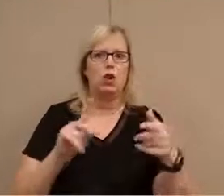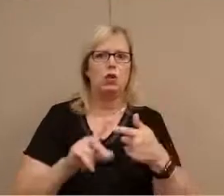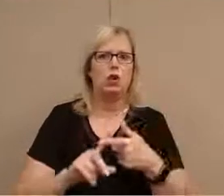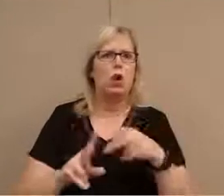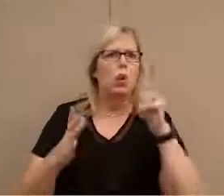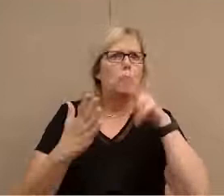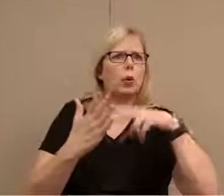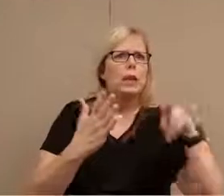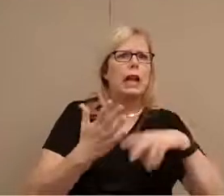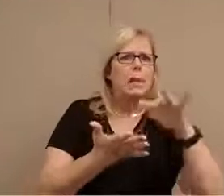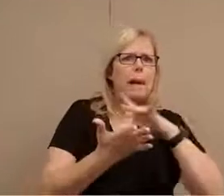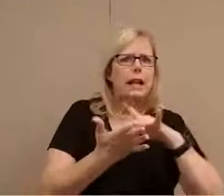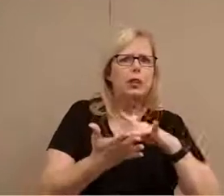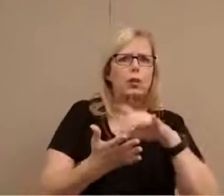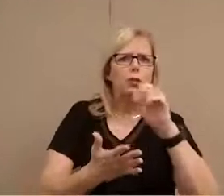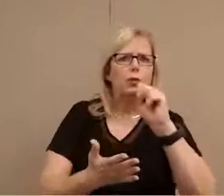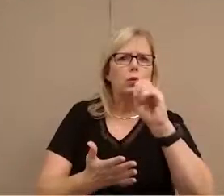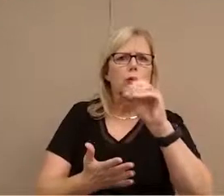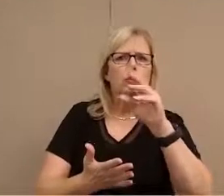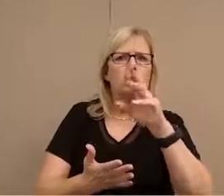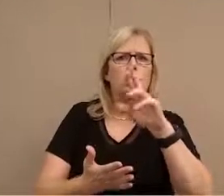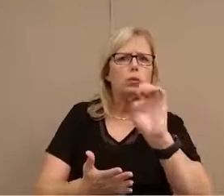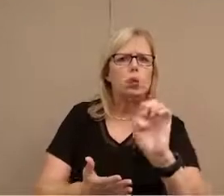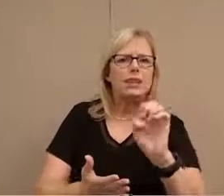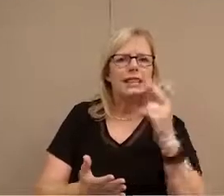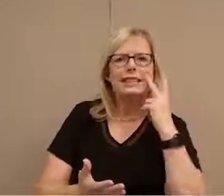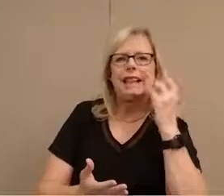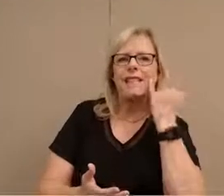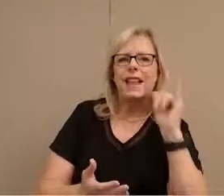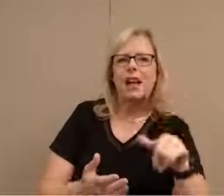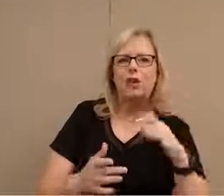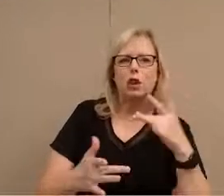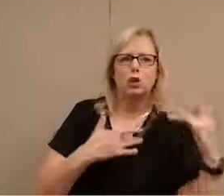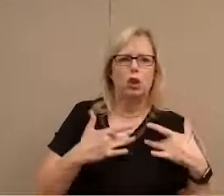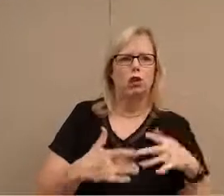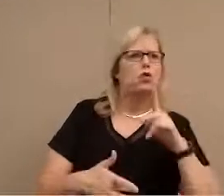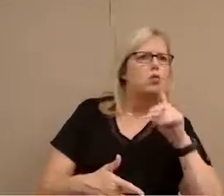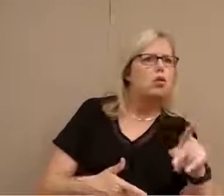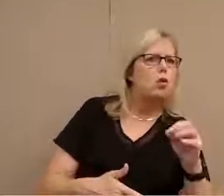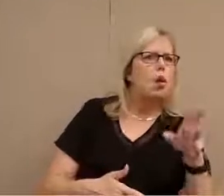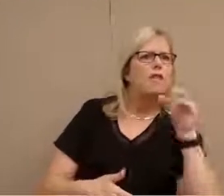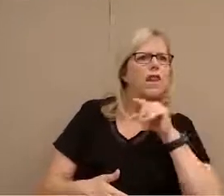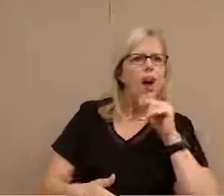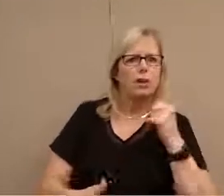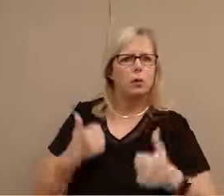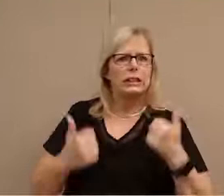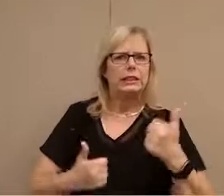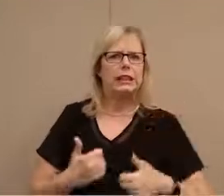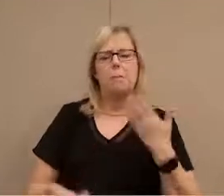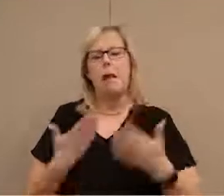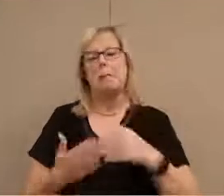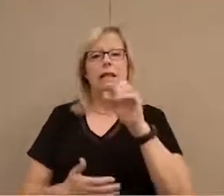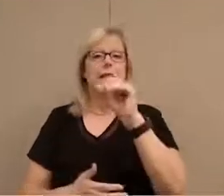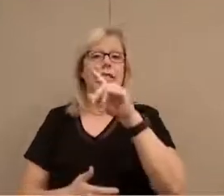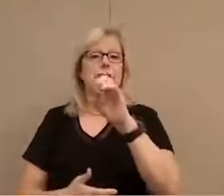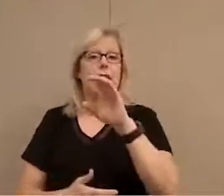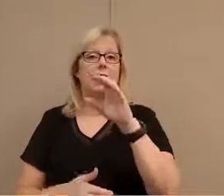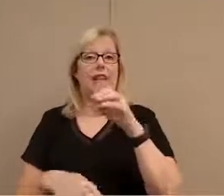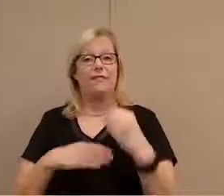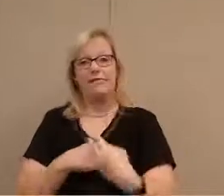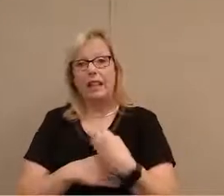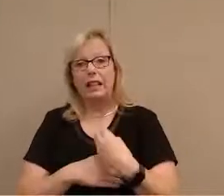source, a medical source, to find out whether those concerns are warranted, whether it be side effects or I know I've